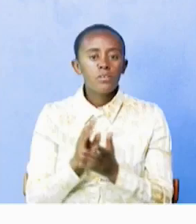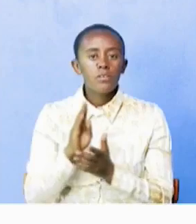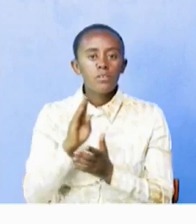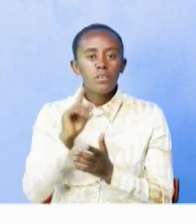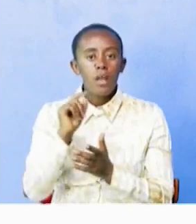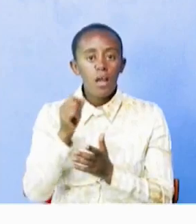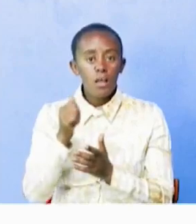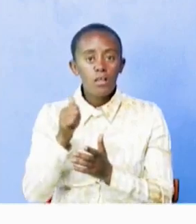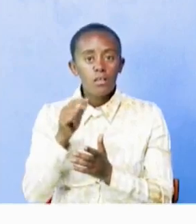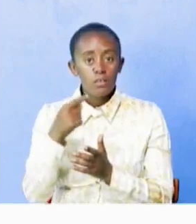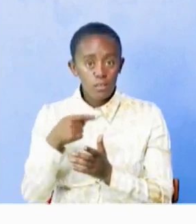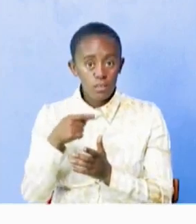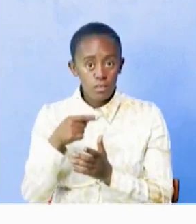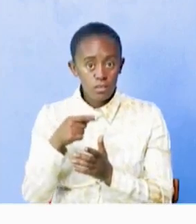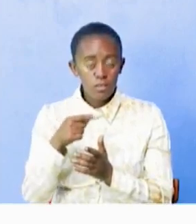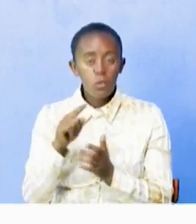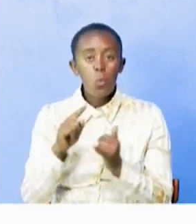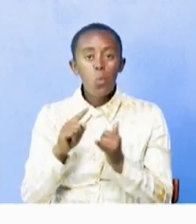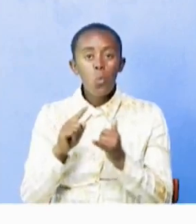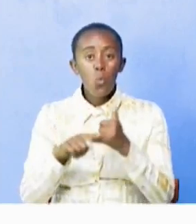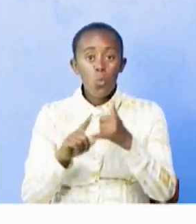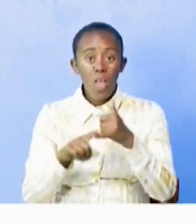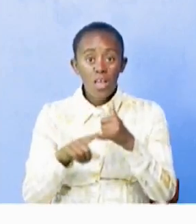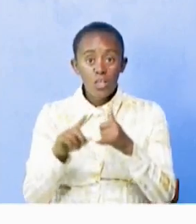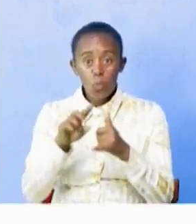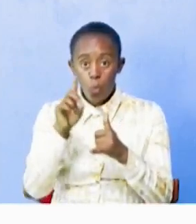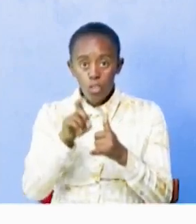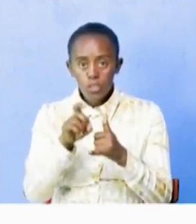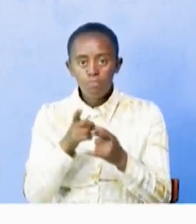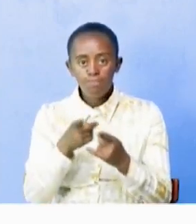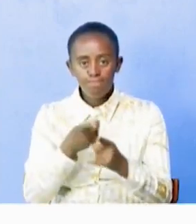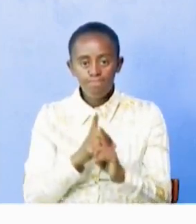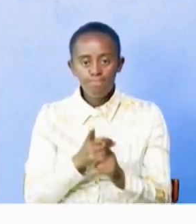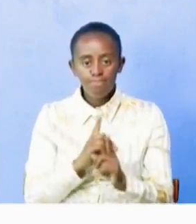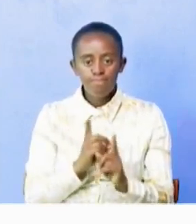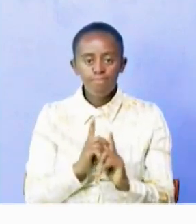Tag questions